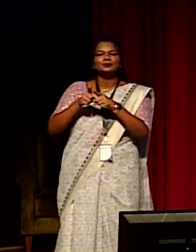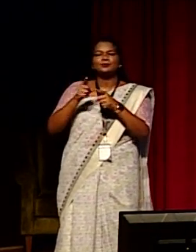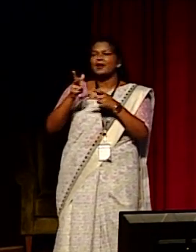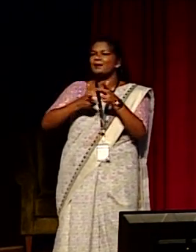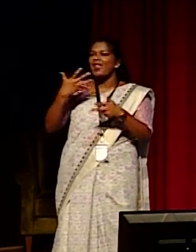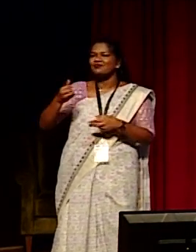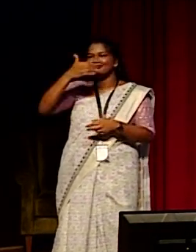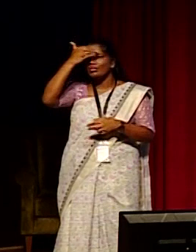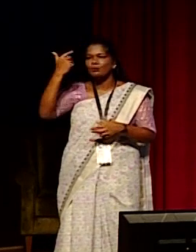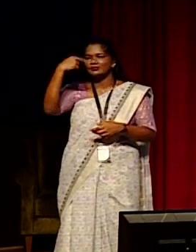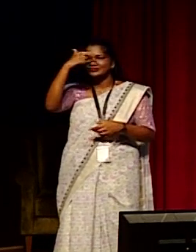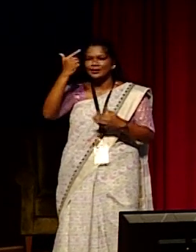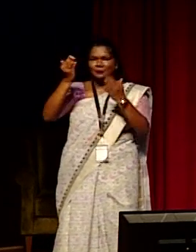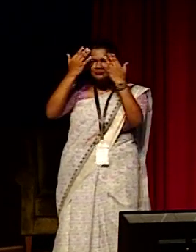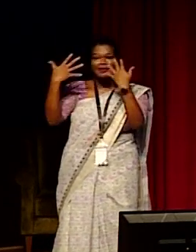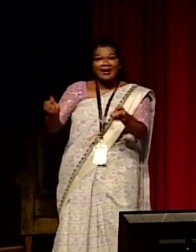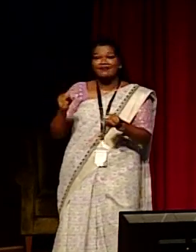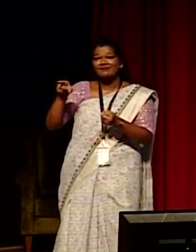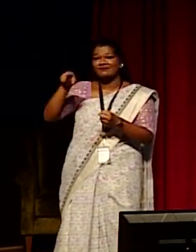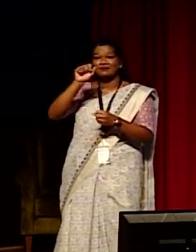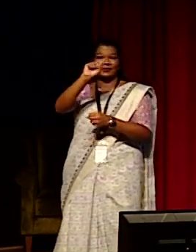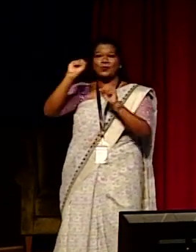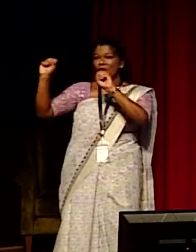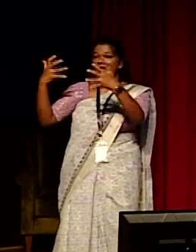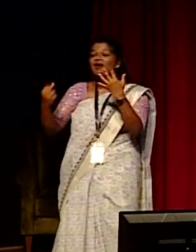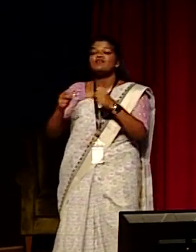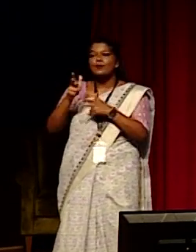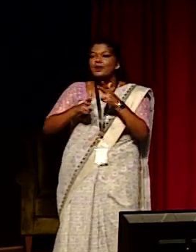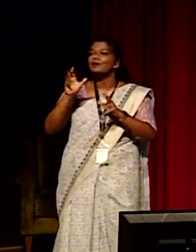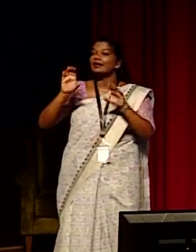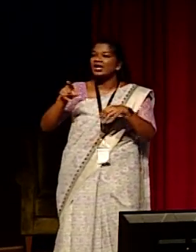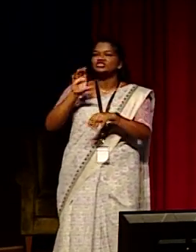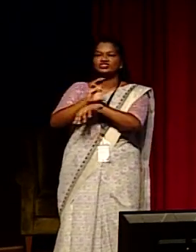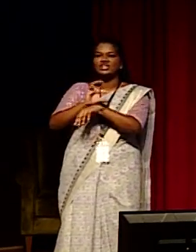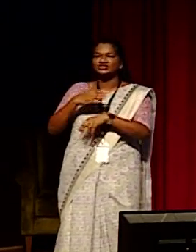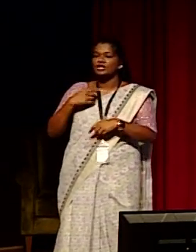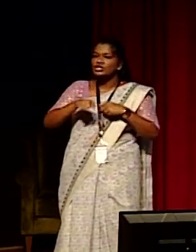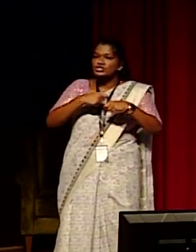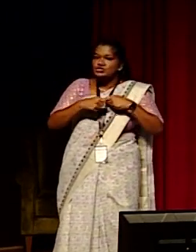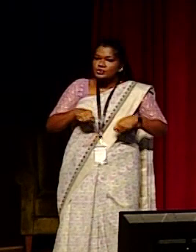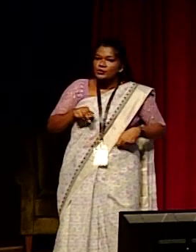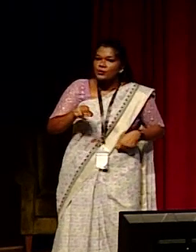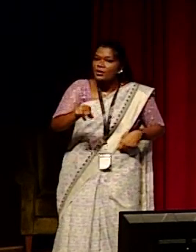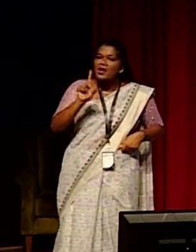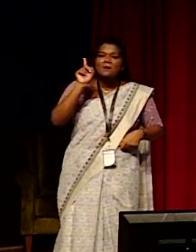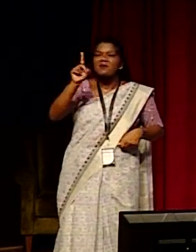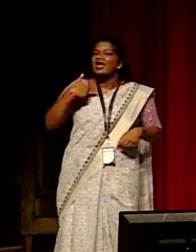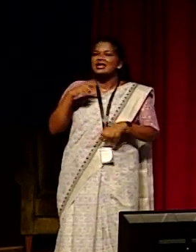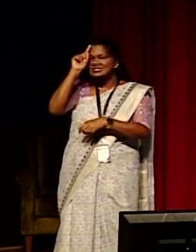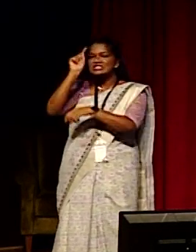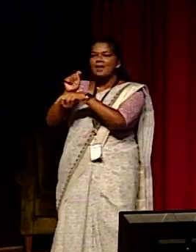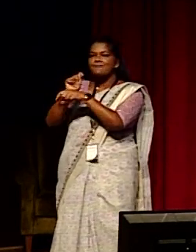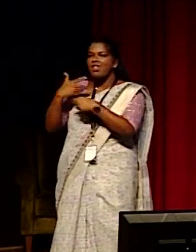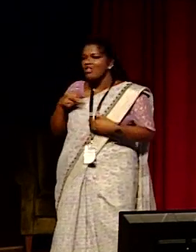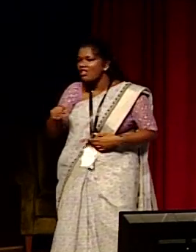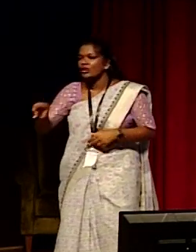be taken into account, was because people can go into the church with shoes, but we cannot go to the temple and